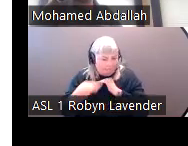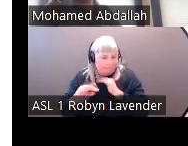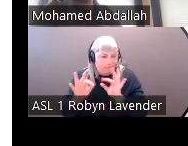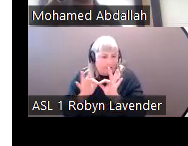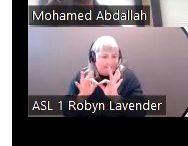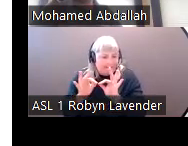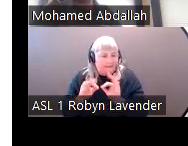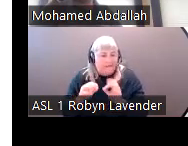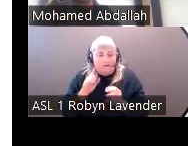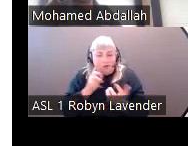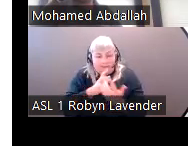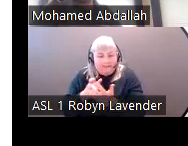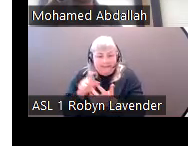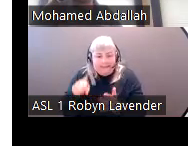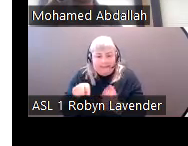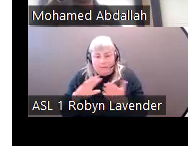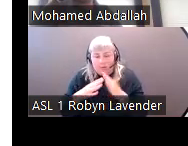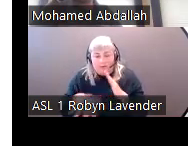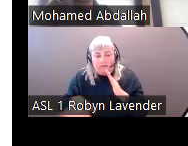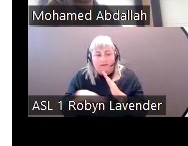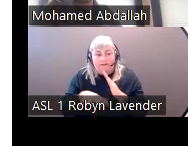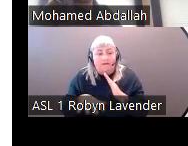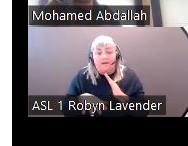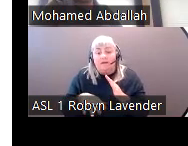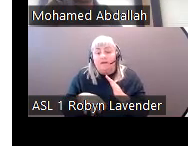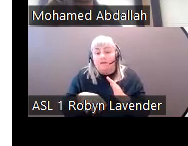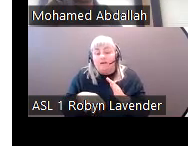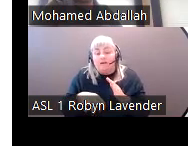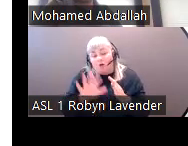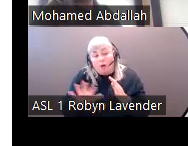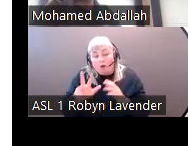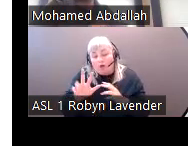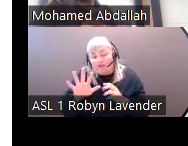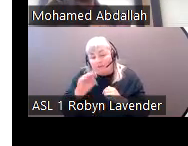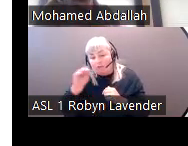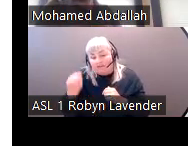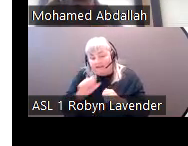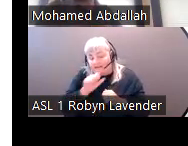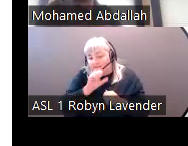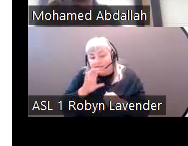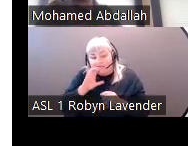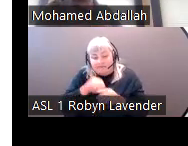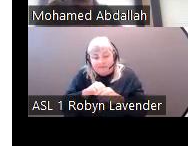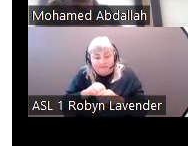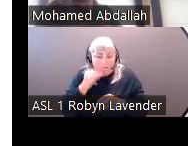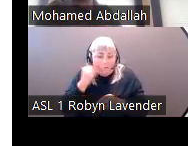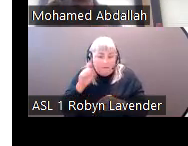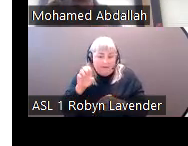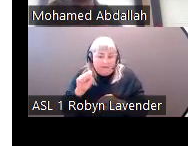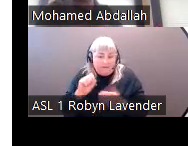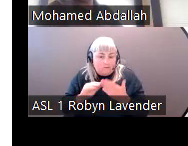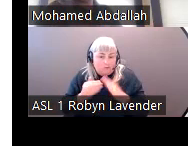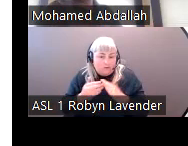community. Seniors in the community now are roughly about 35%. I mean, in the homelessness community now,